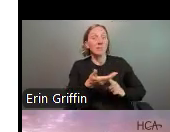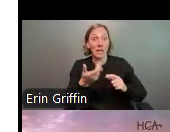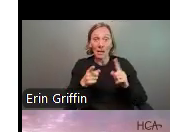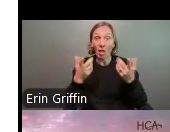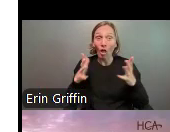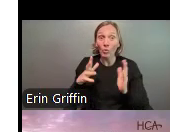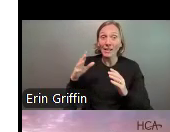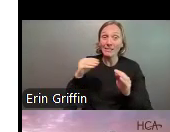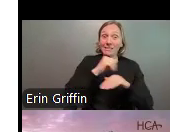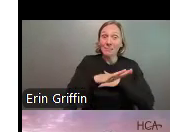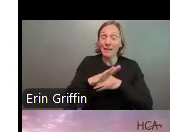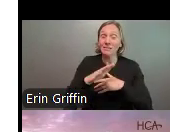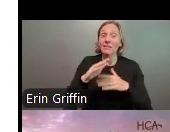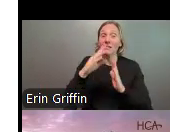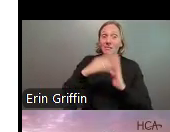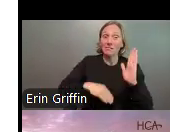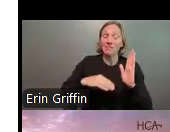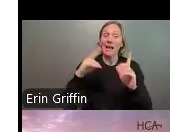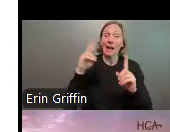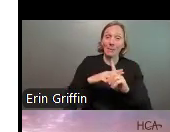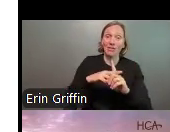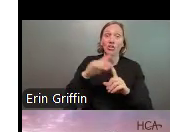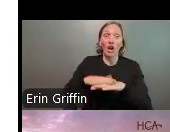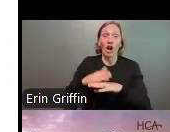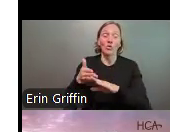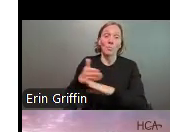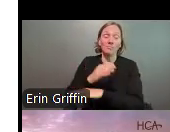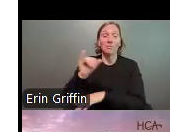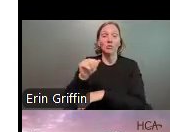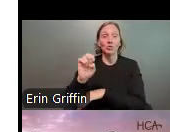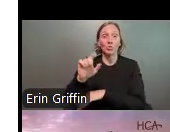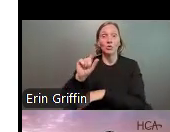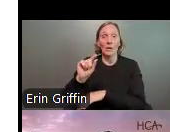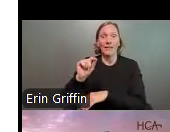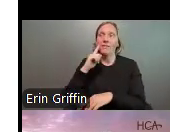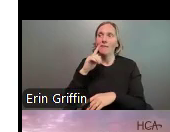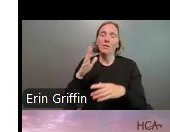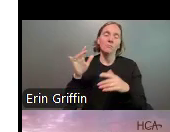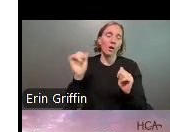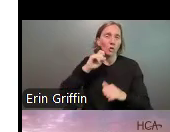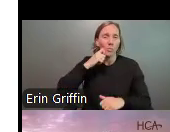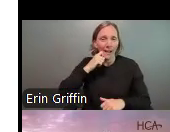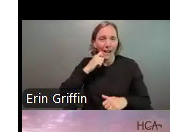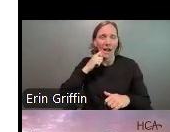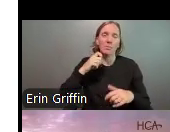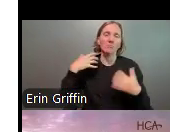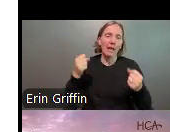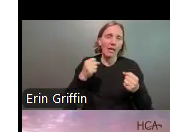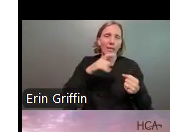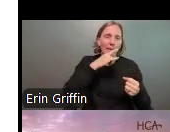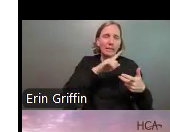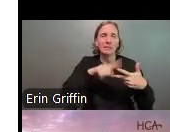June 20th, or if they were enrolled in Apple Health for Kids, emergency medical, after pregnancy coverage, and they meet